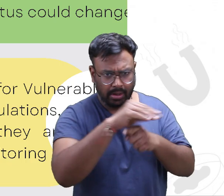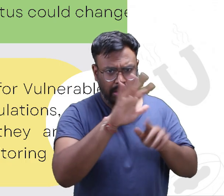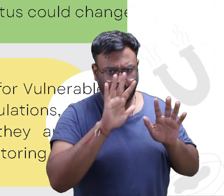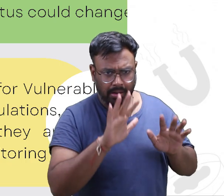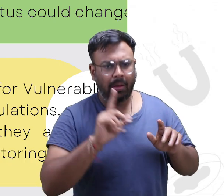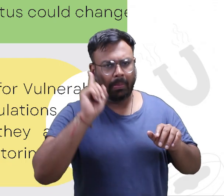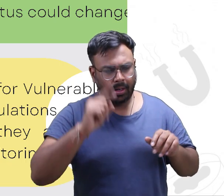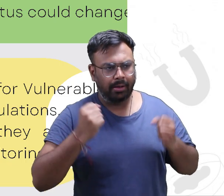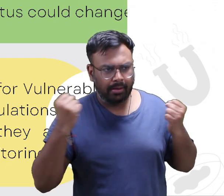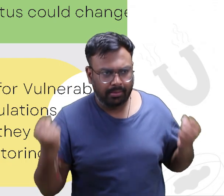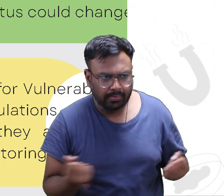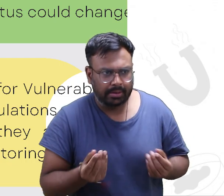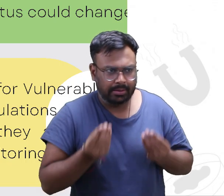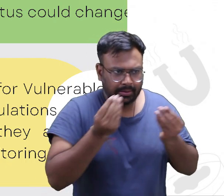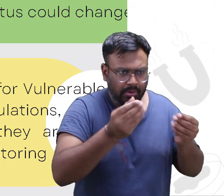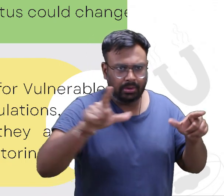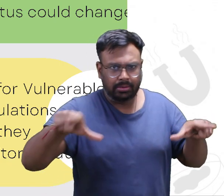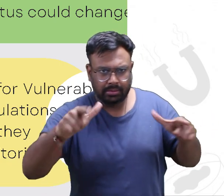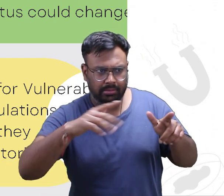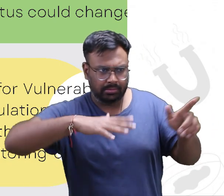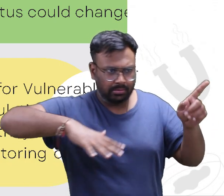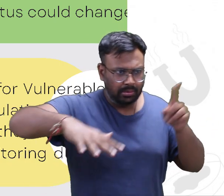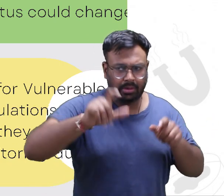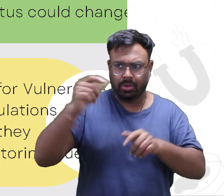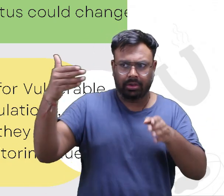as their status could change.